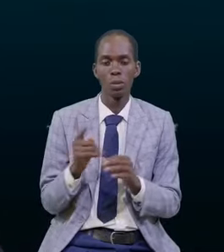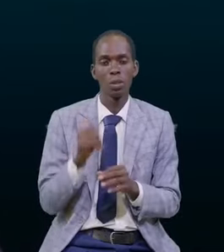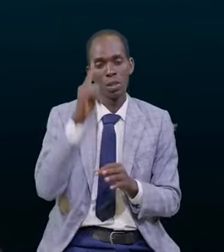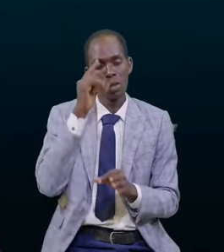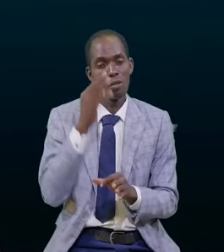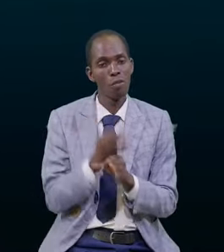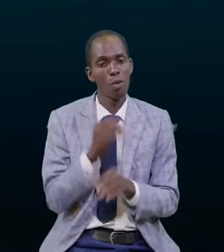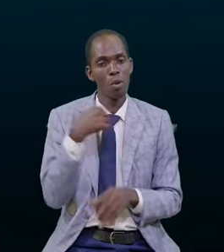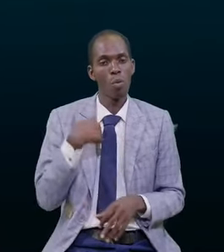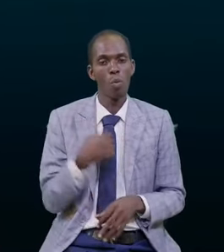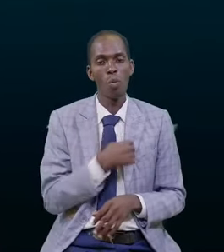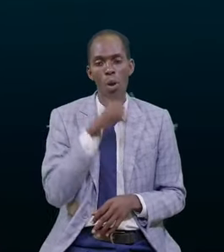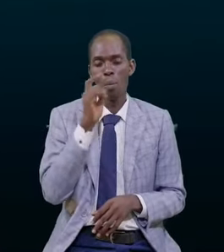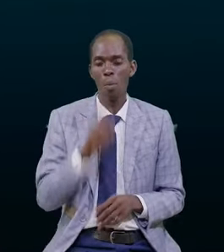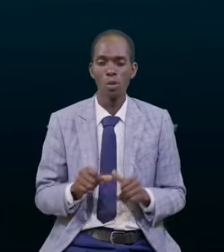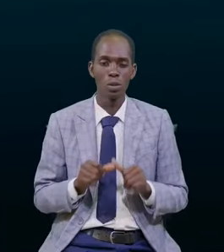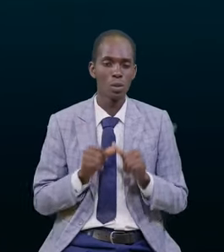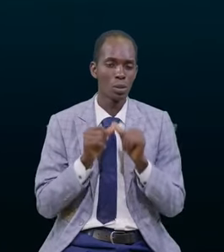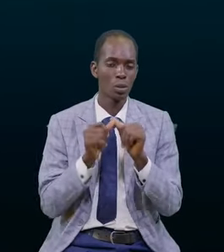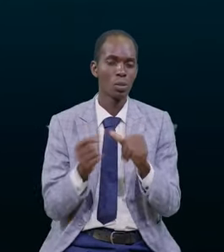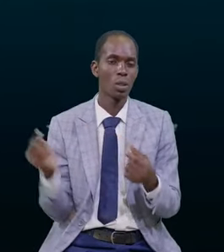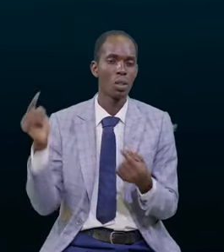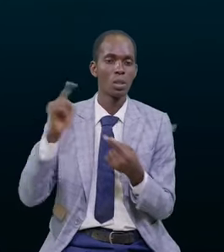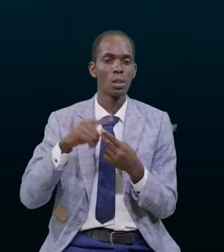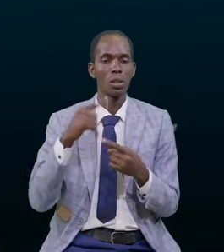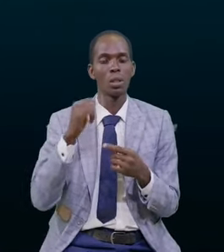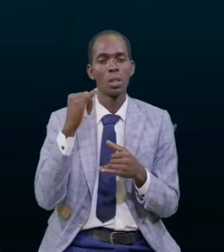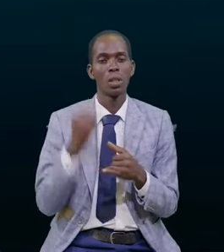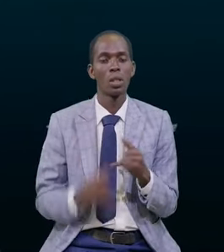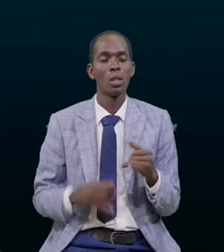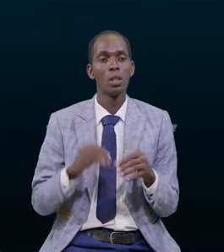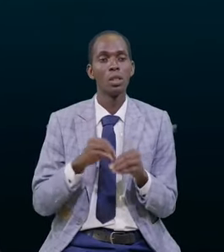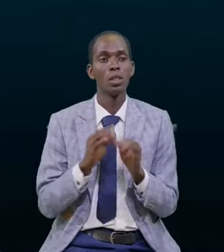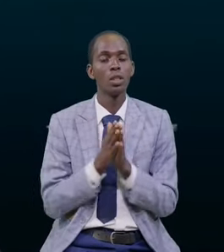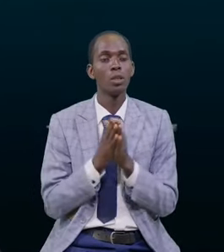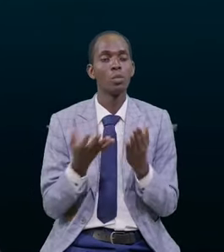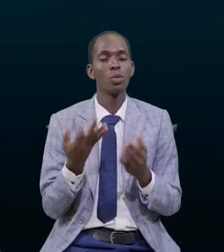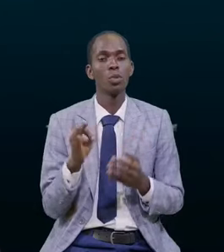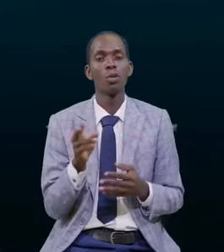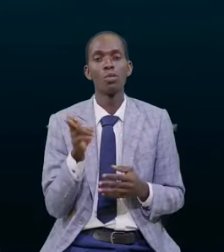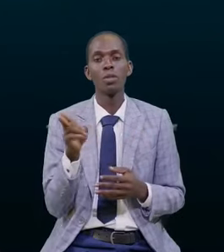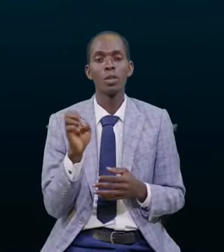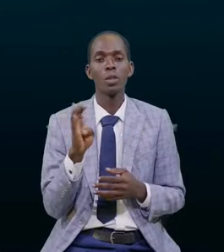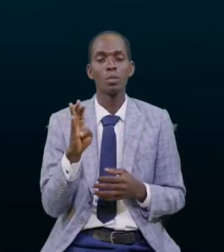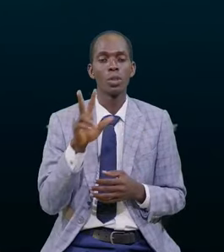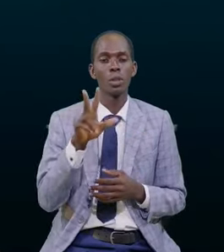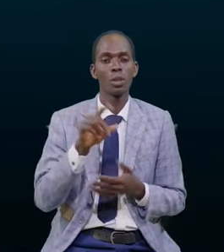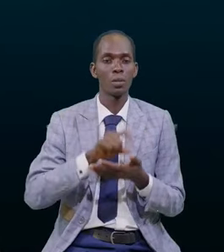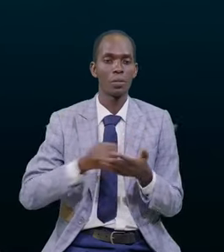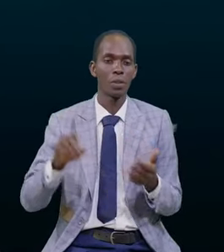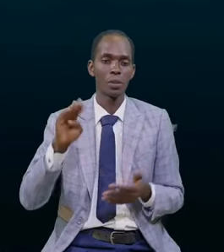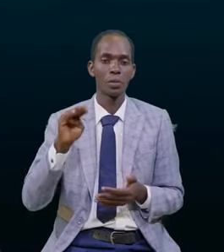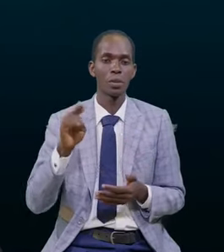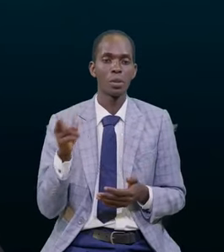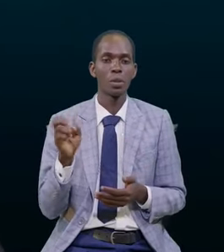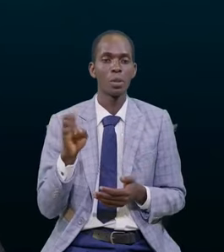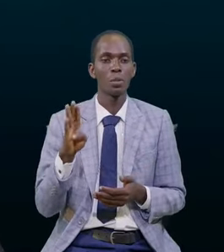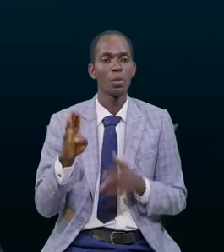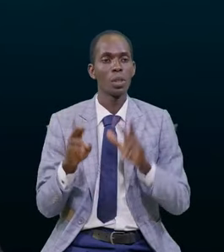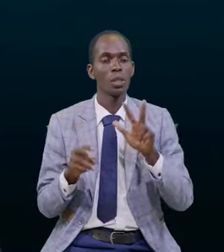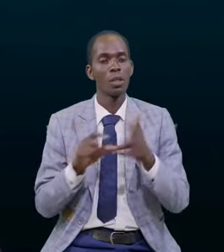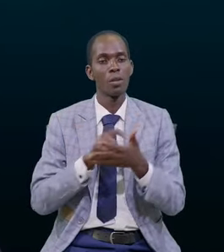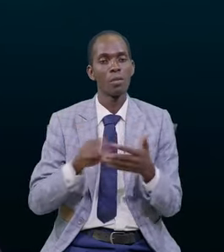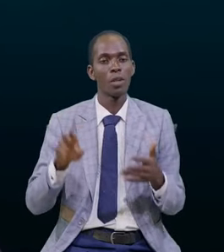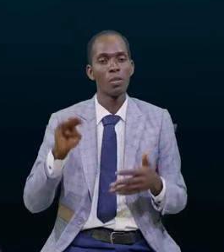end look at verse 14 of that same Hebrews chapter 3 Hebrews chapter 3 and in verse 14 for we